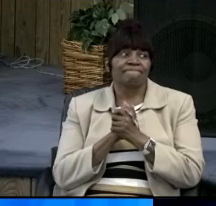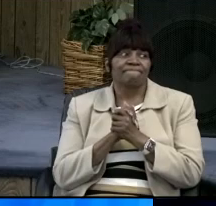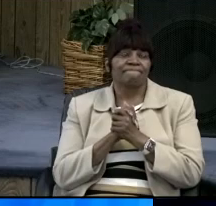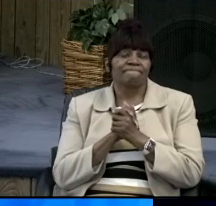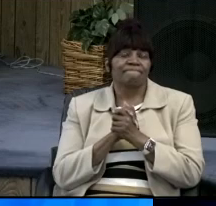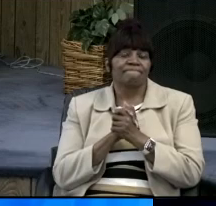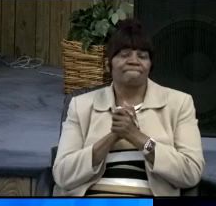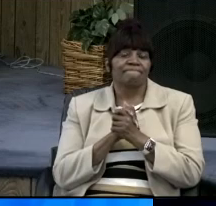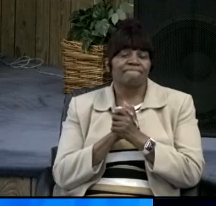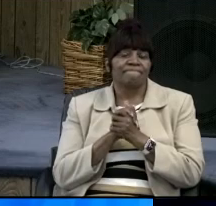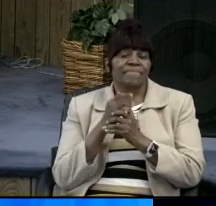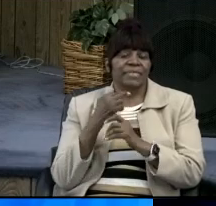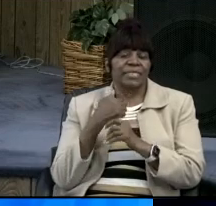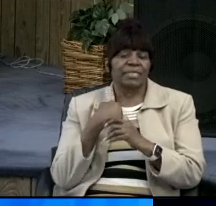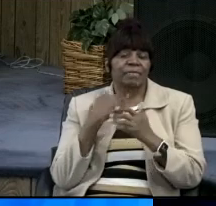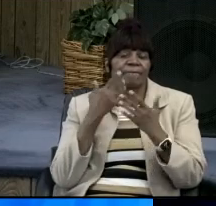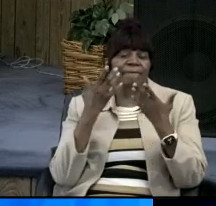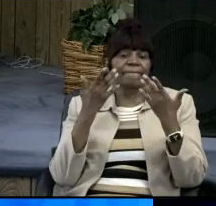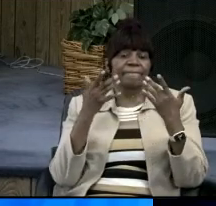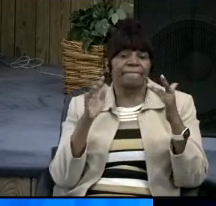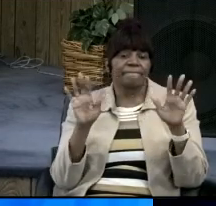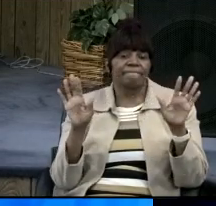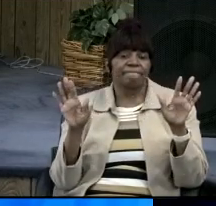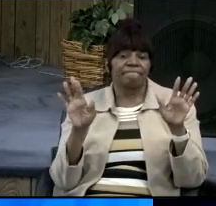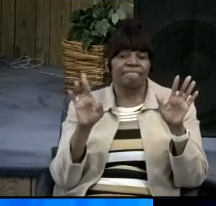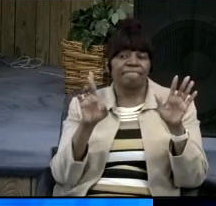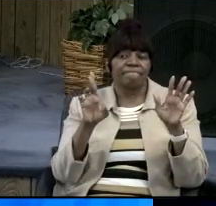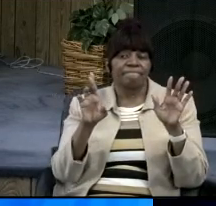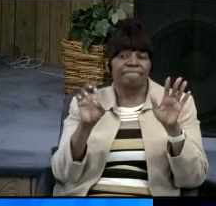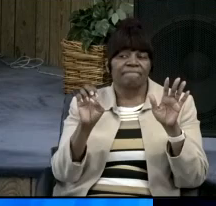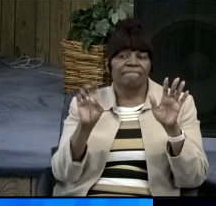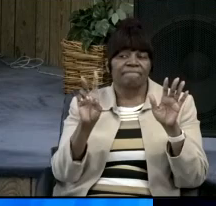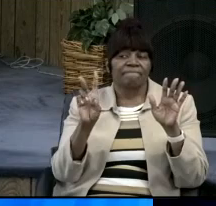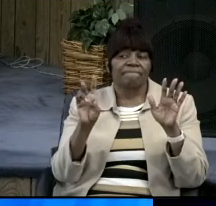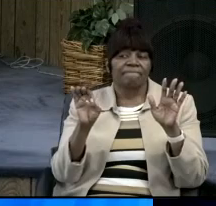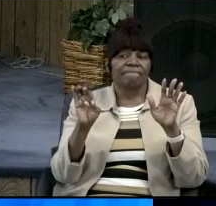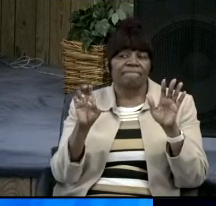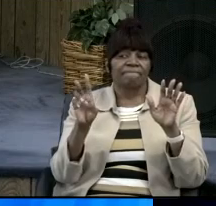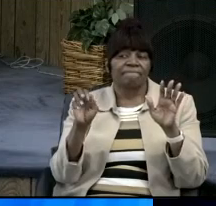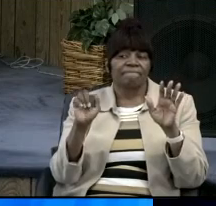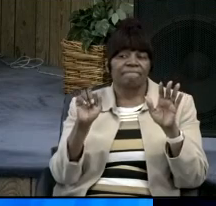You know, I just finished a little revival, and then...